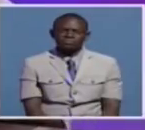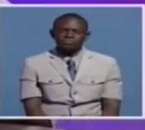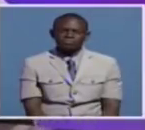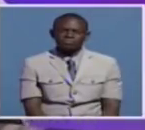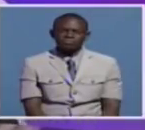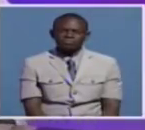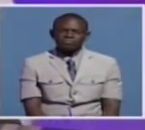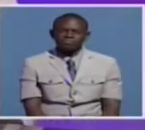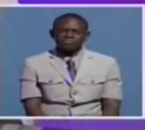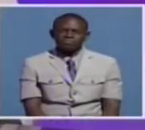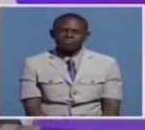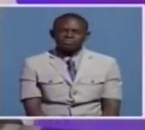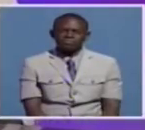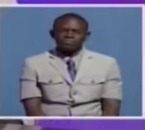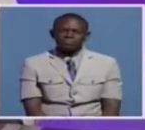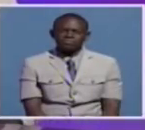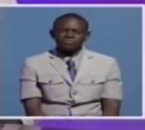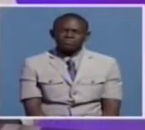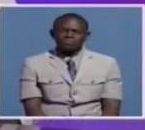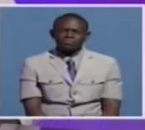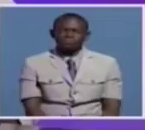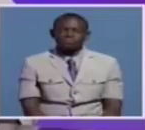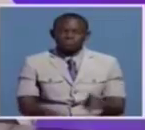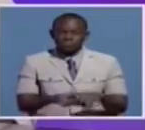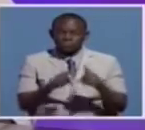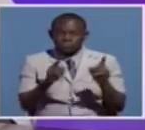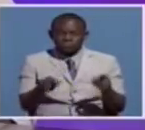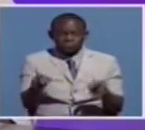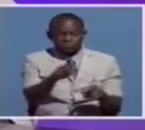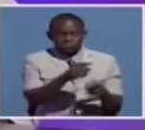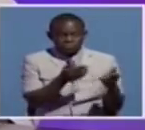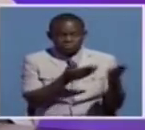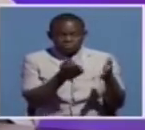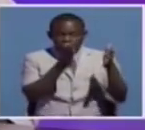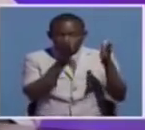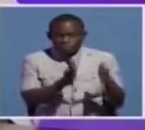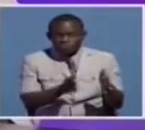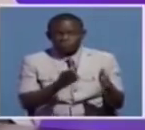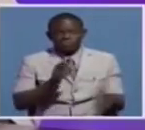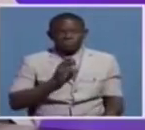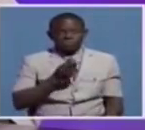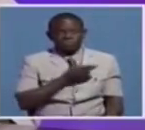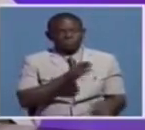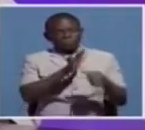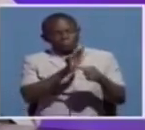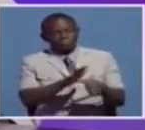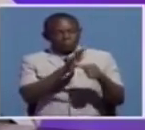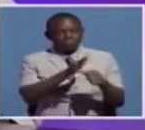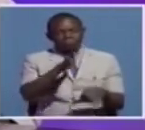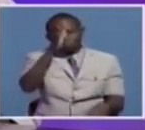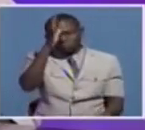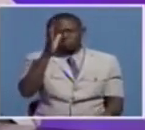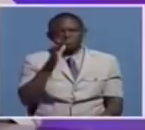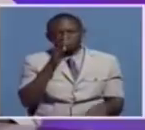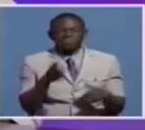But we were not allowed to treat them as workers. Because what happened is that 10